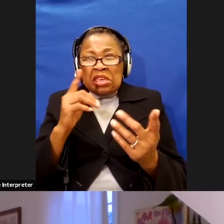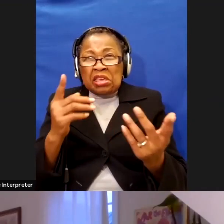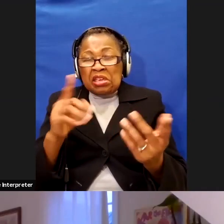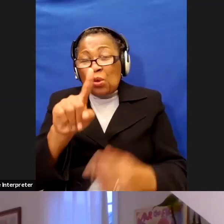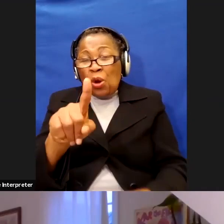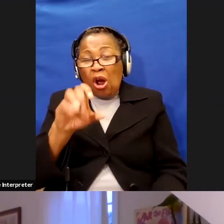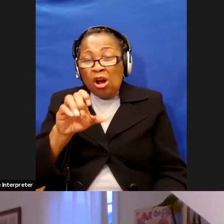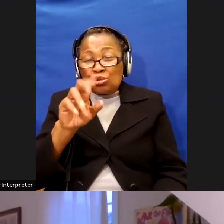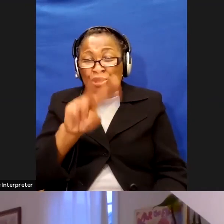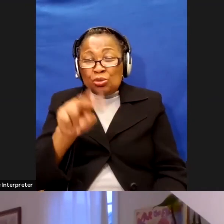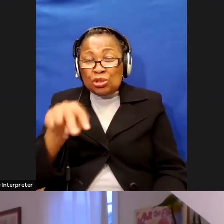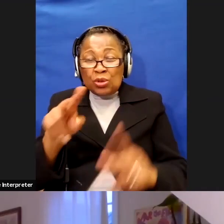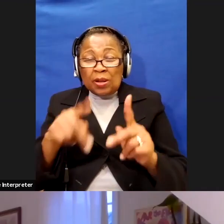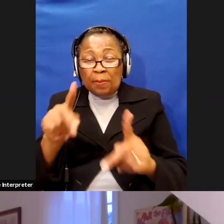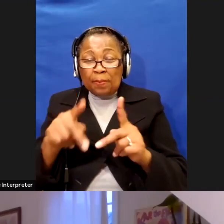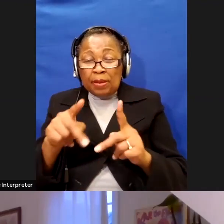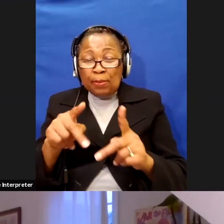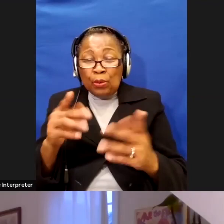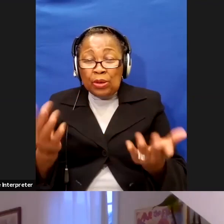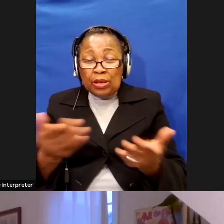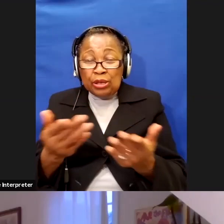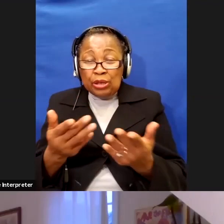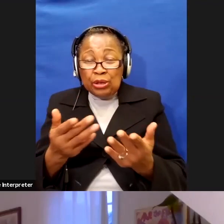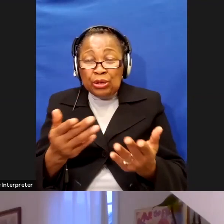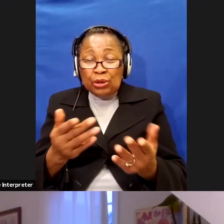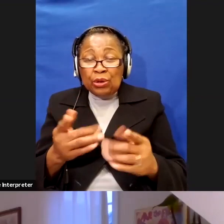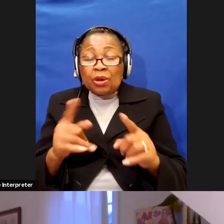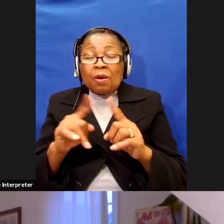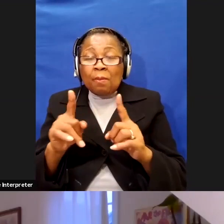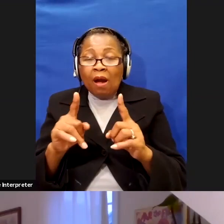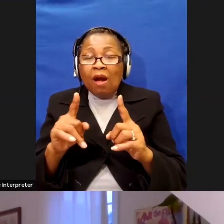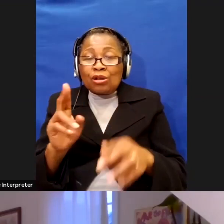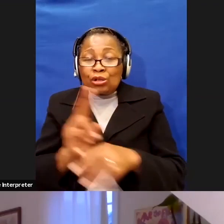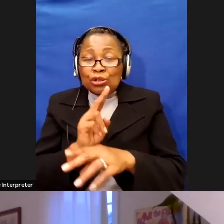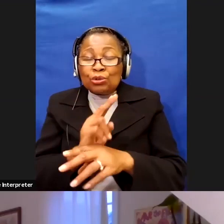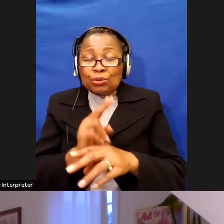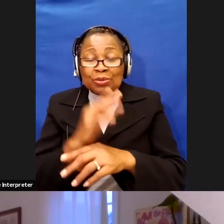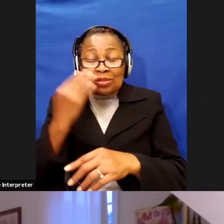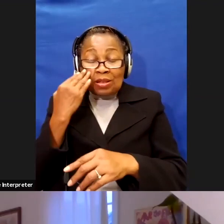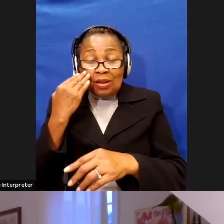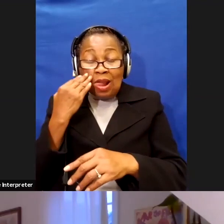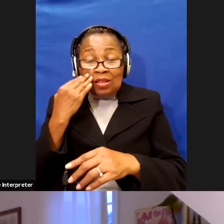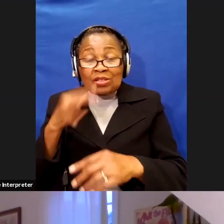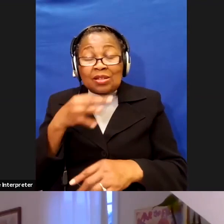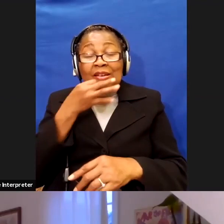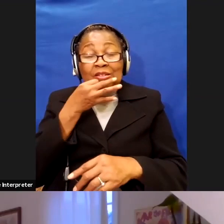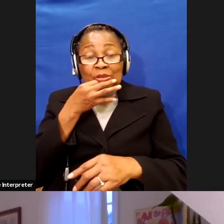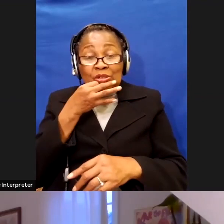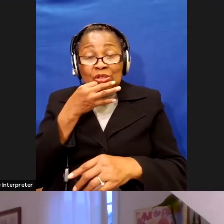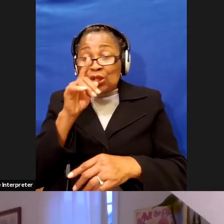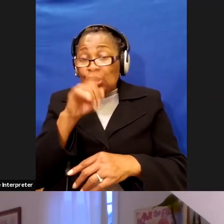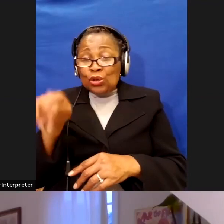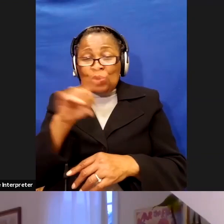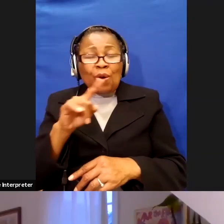that's just, maybe there were multiples in the room. Leverage the knowledge and the expertise that your community has. You guys are so lucky